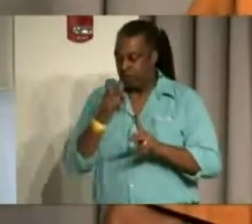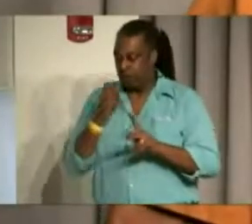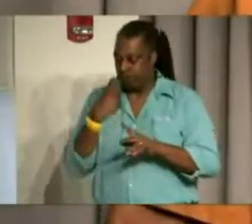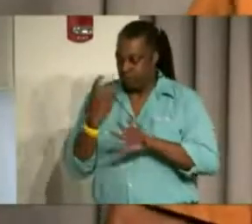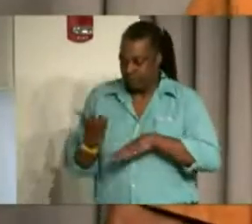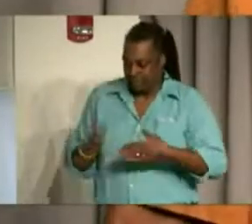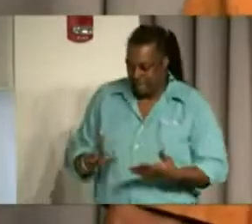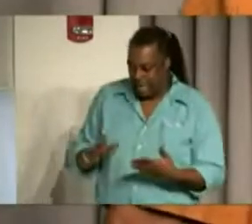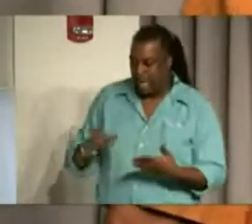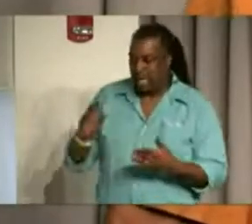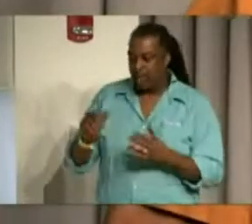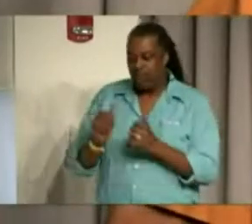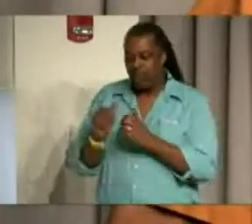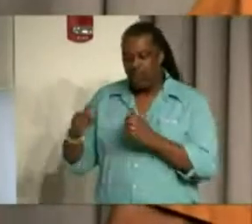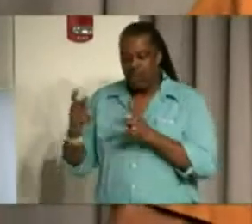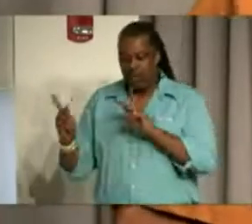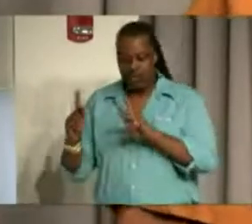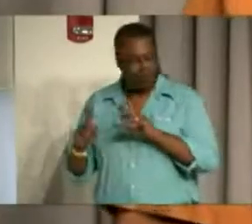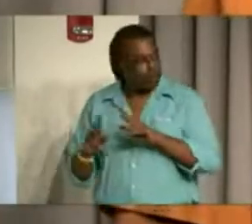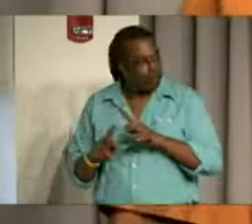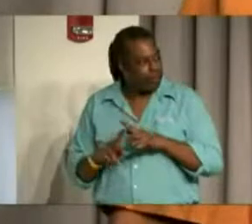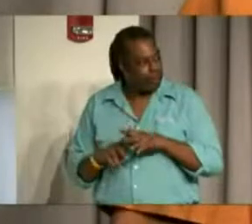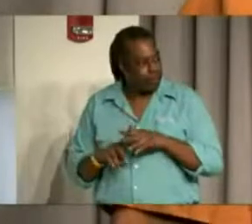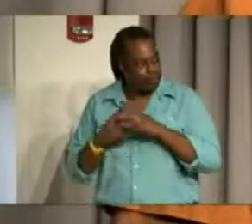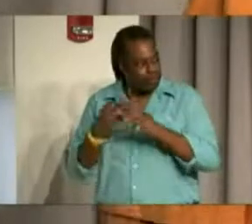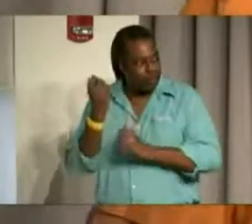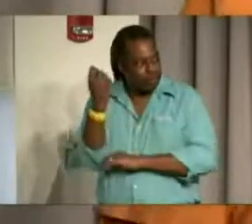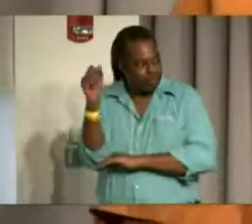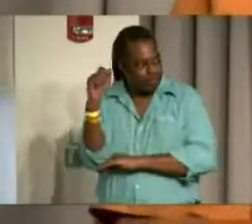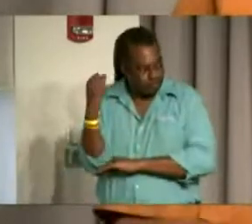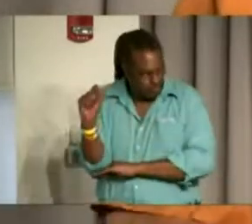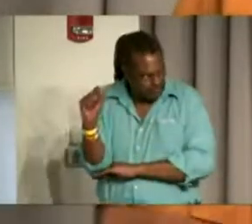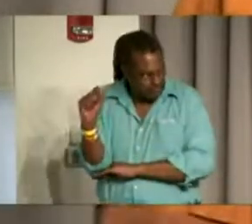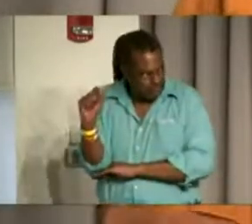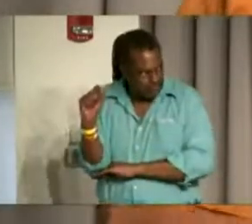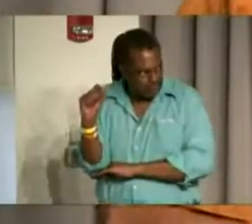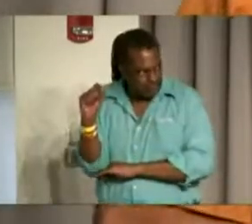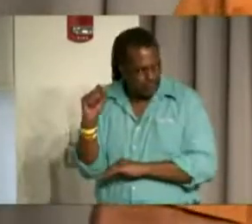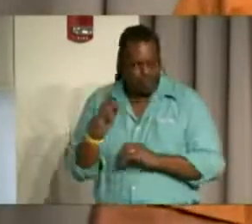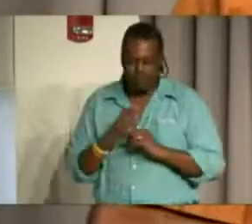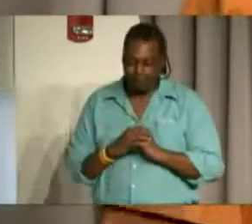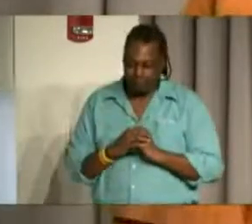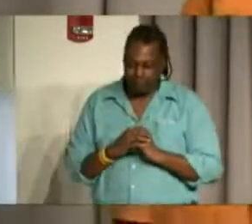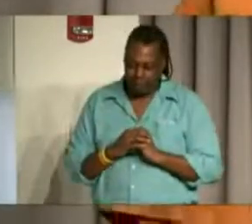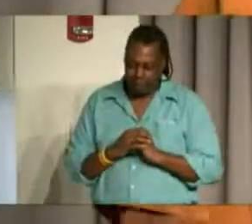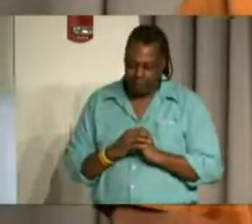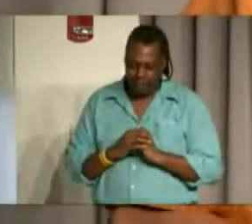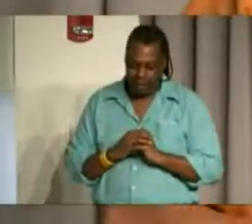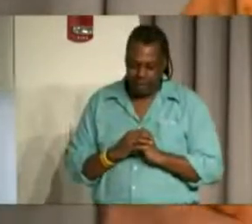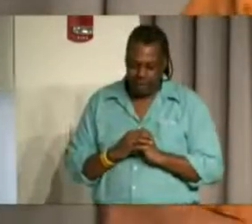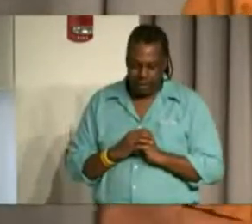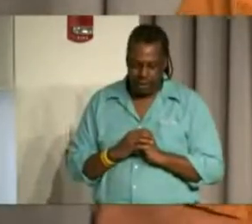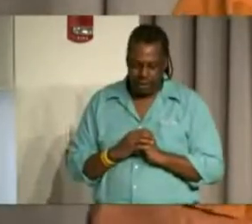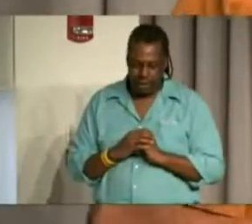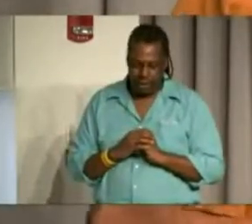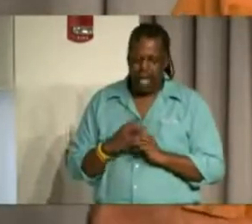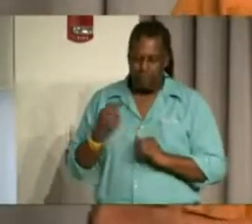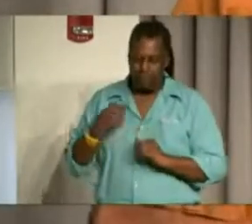fight this. Water protectors, she called us. Invited us to come up there. My daughter and I went up